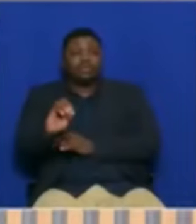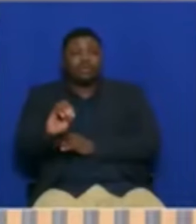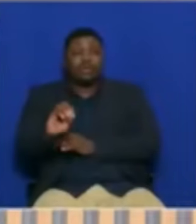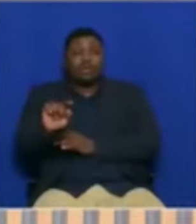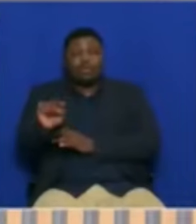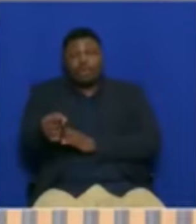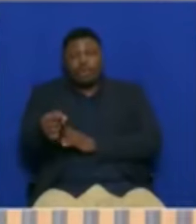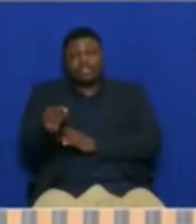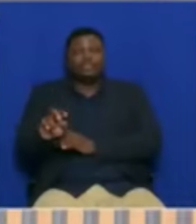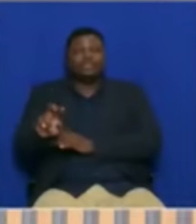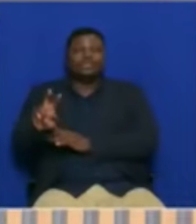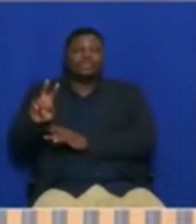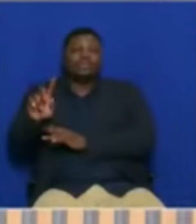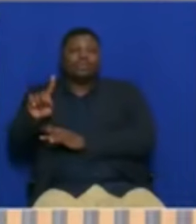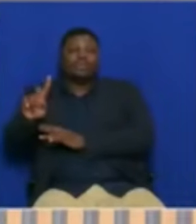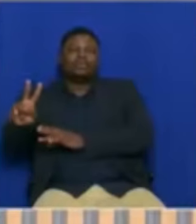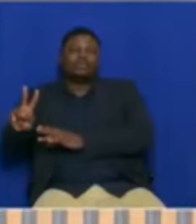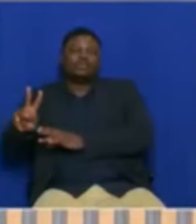373.